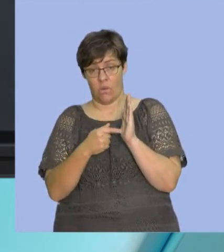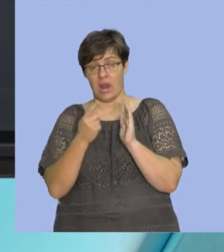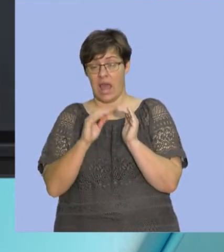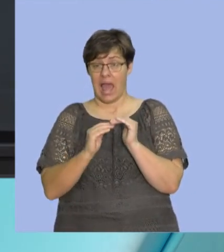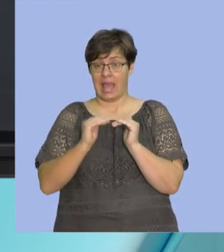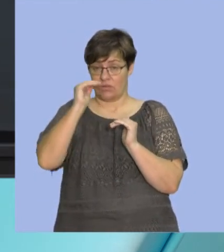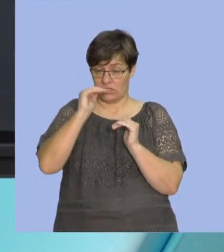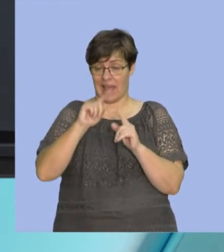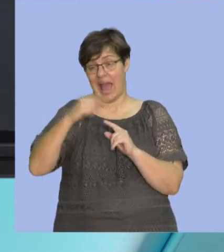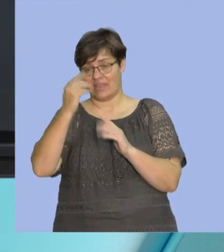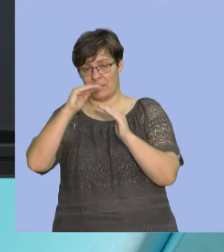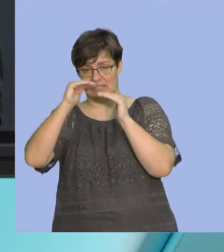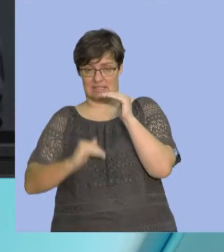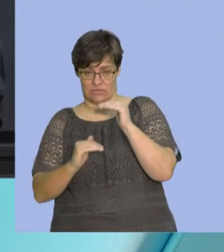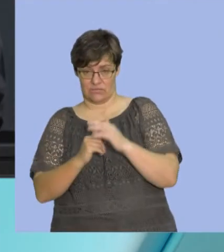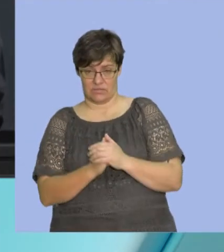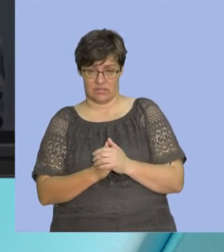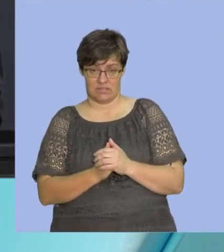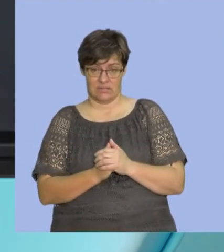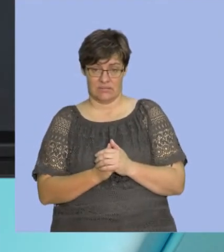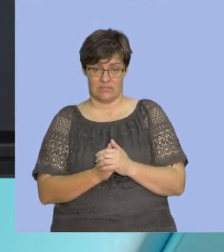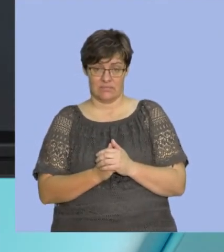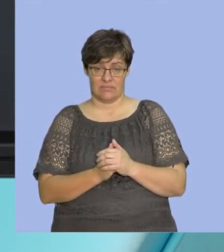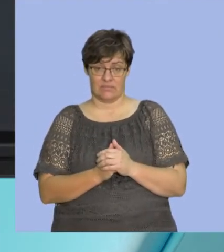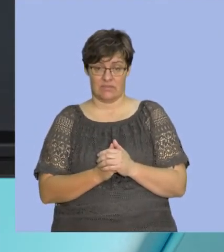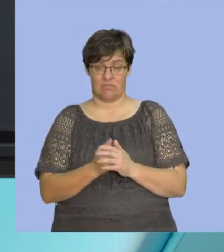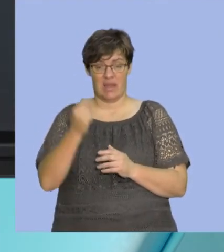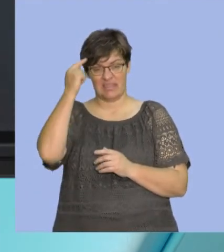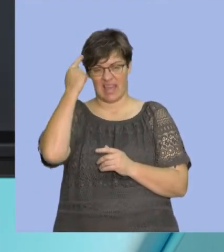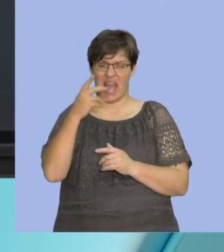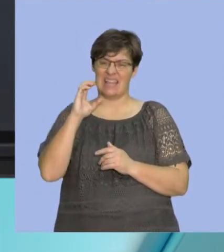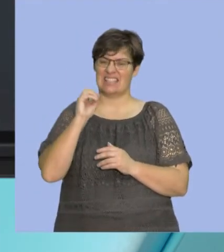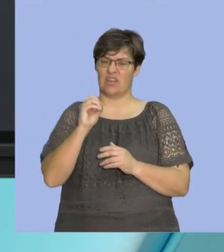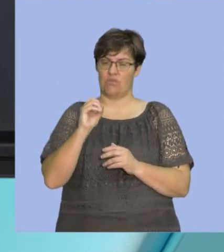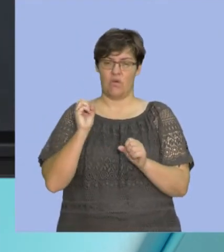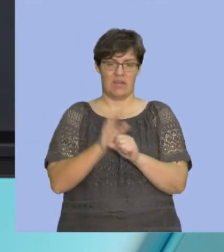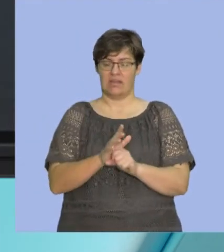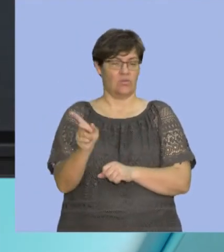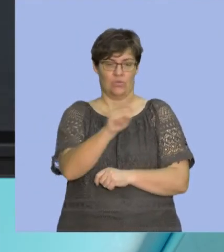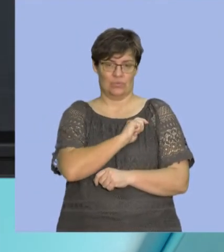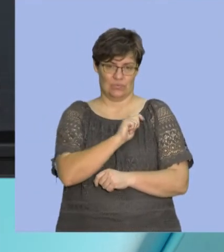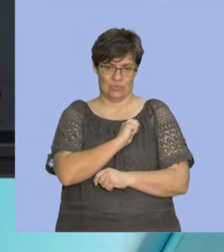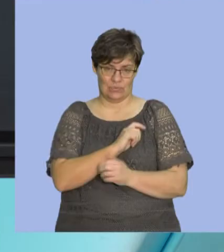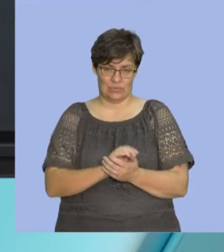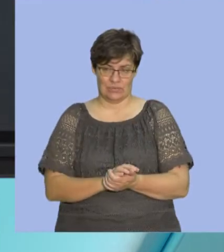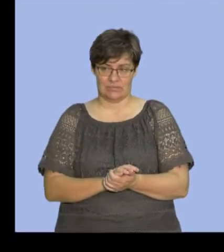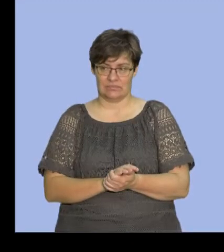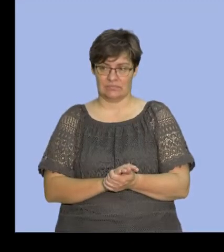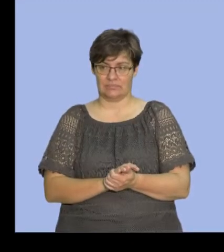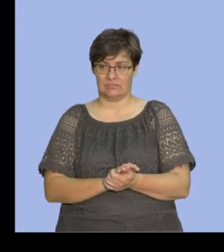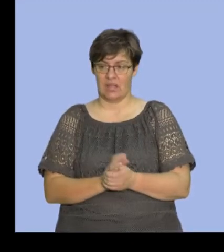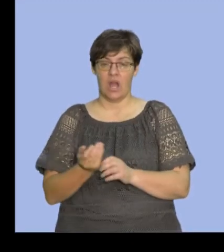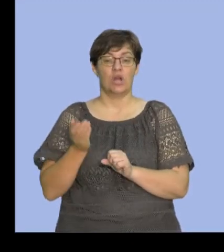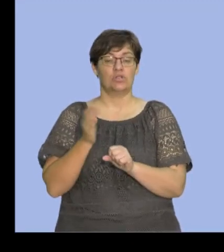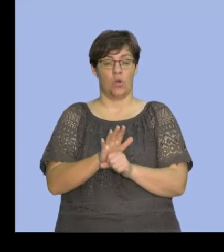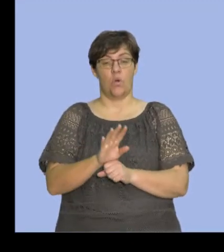increase while the other must decrease. You may think it has a zero effect, but not true. Yes, it's showing as